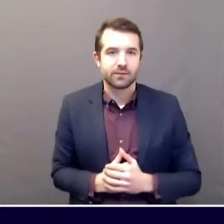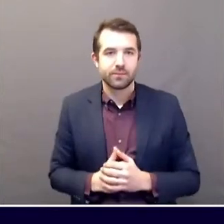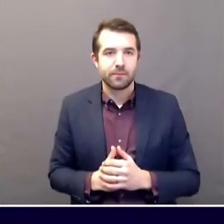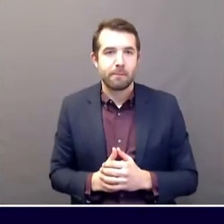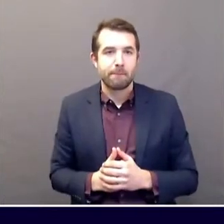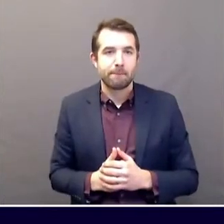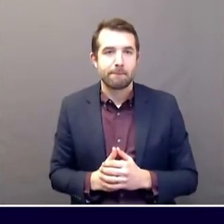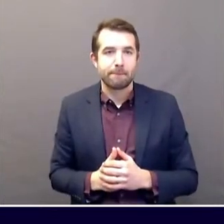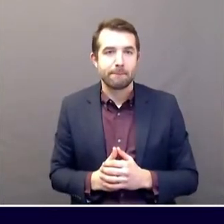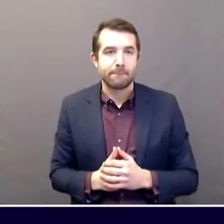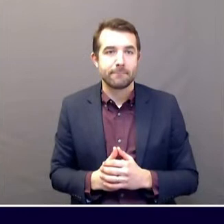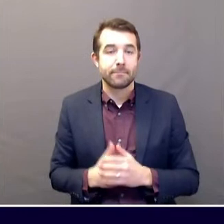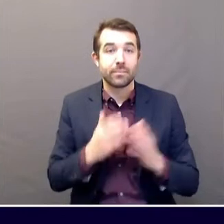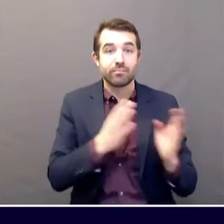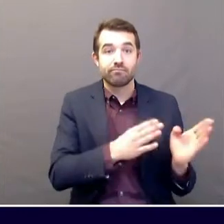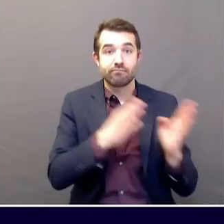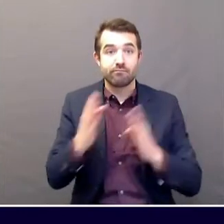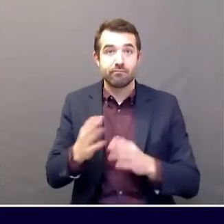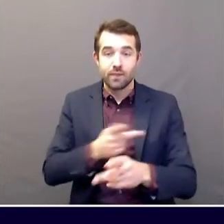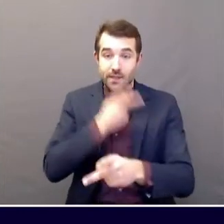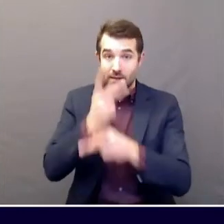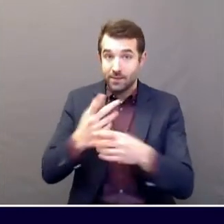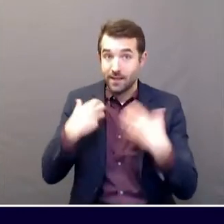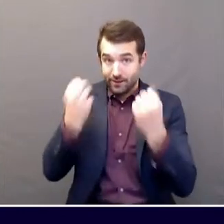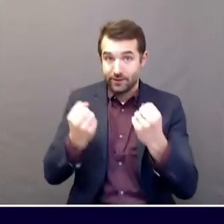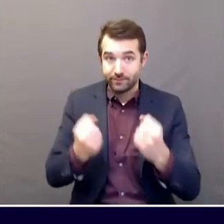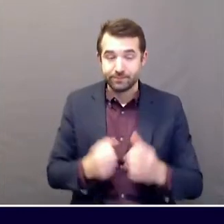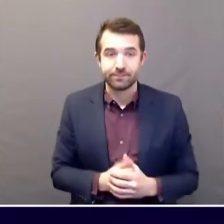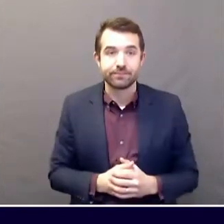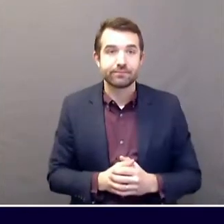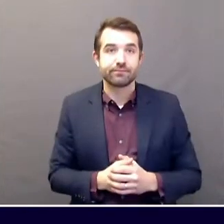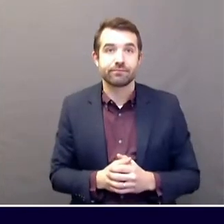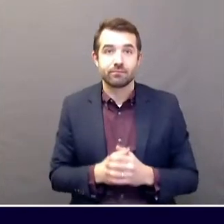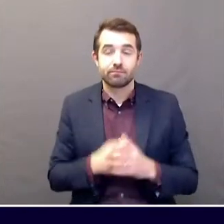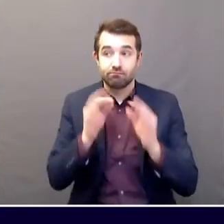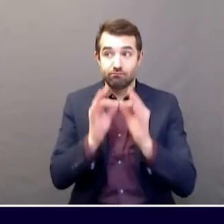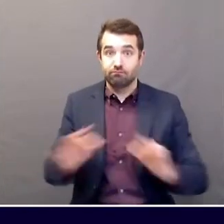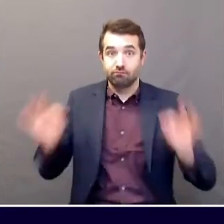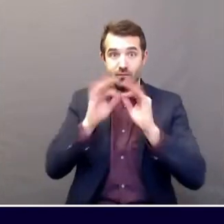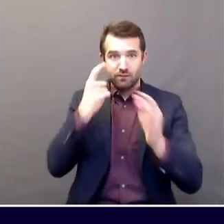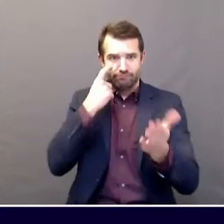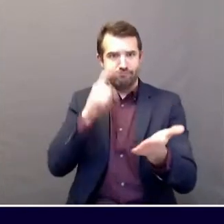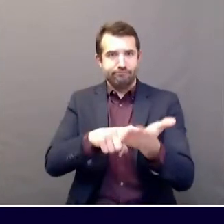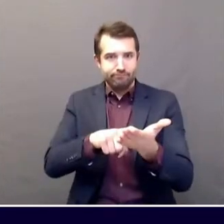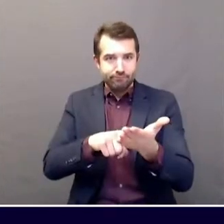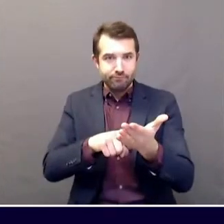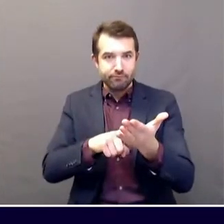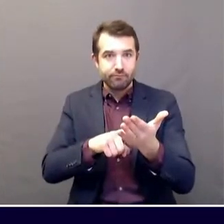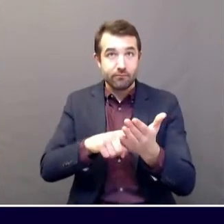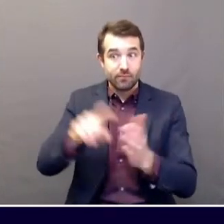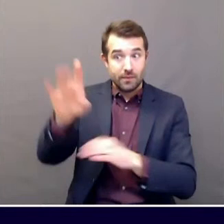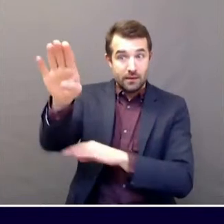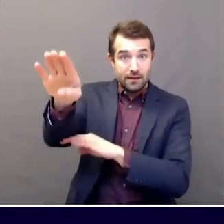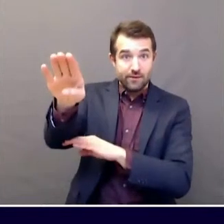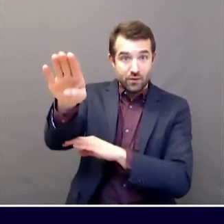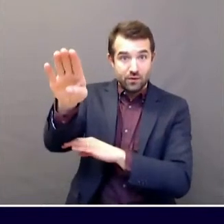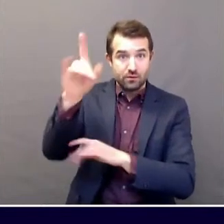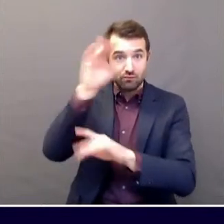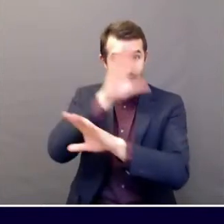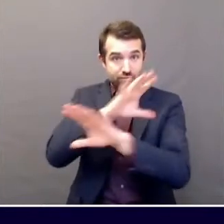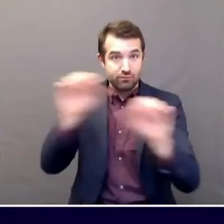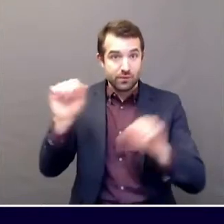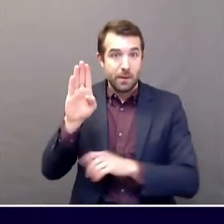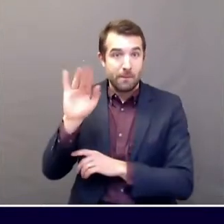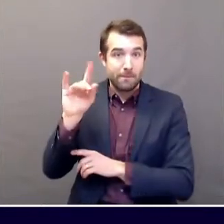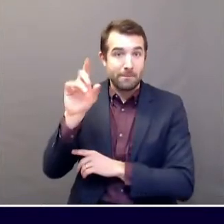So speaking of staying healthy, I also want to acknowledge that just this afternoon, President Biden announced that his